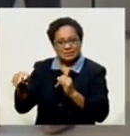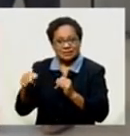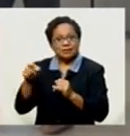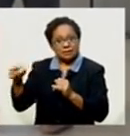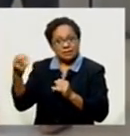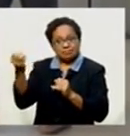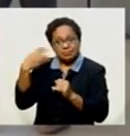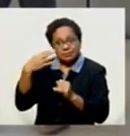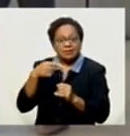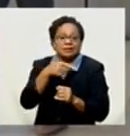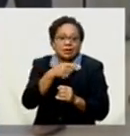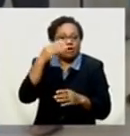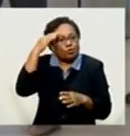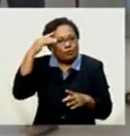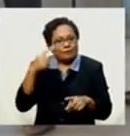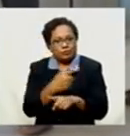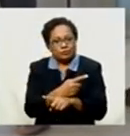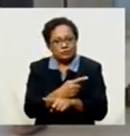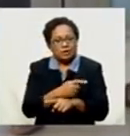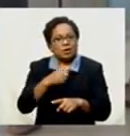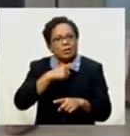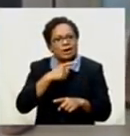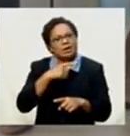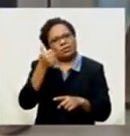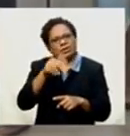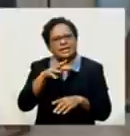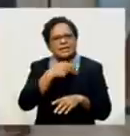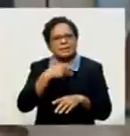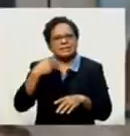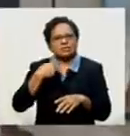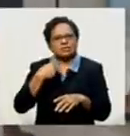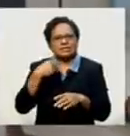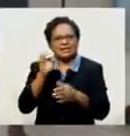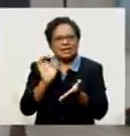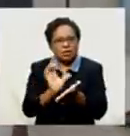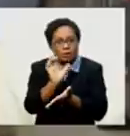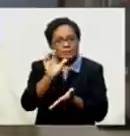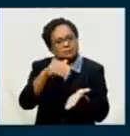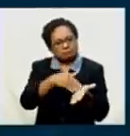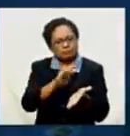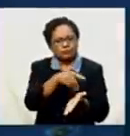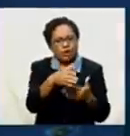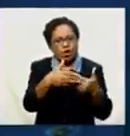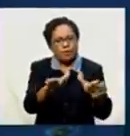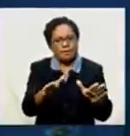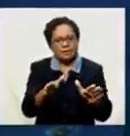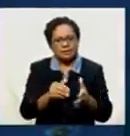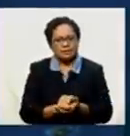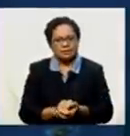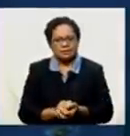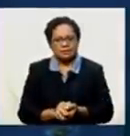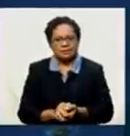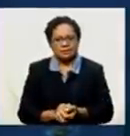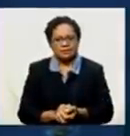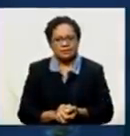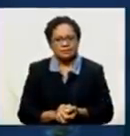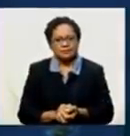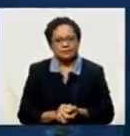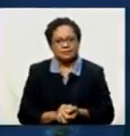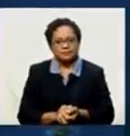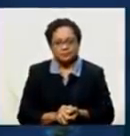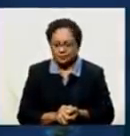there was some confusion since they had sought approval from the Ministry of Commerce and Trade. Our businesses has put out signages